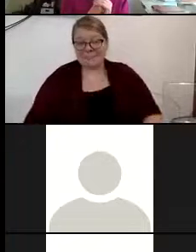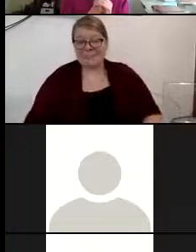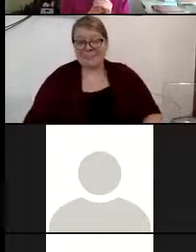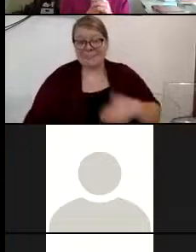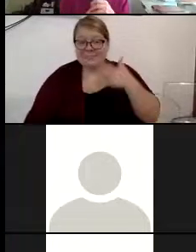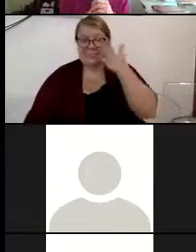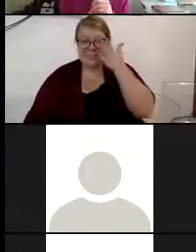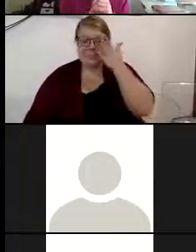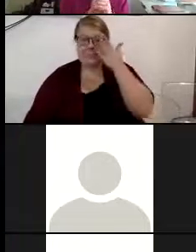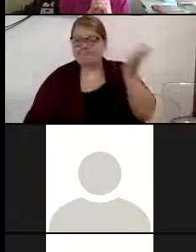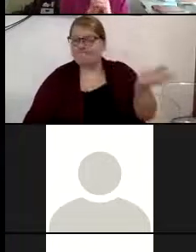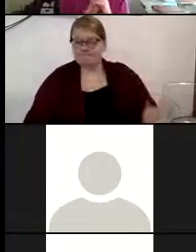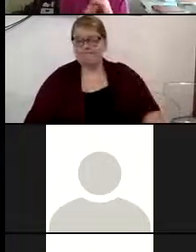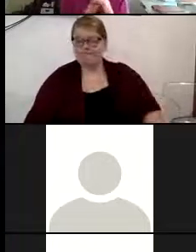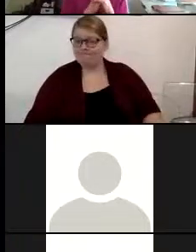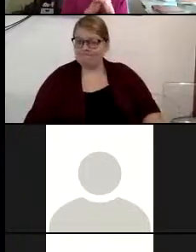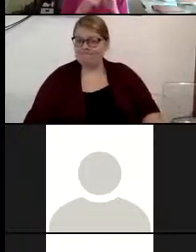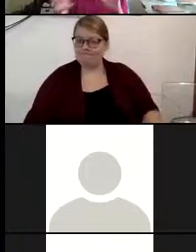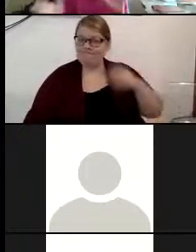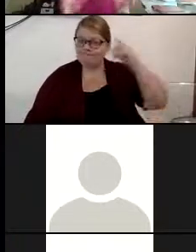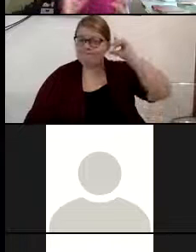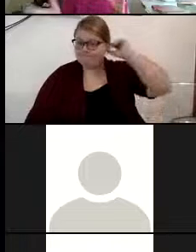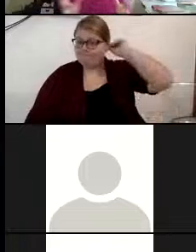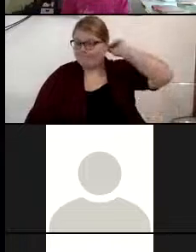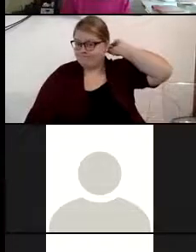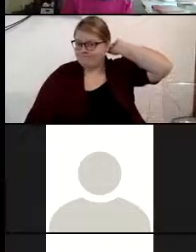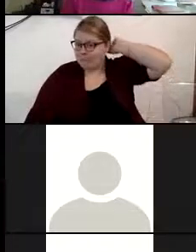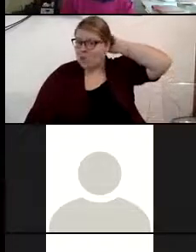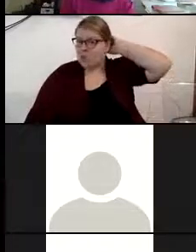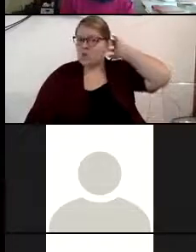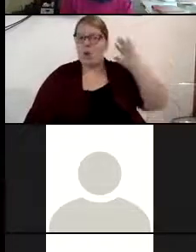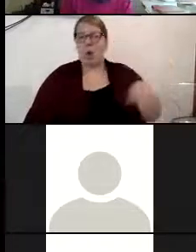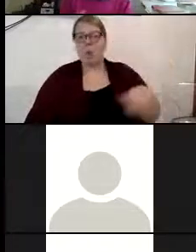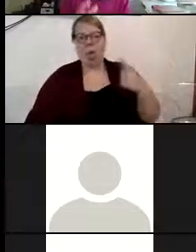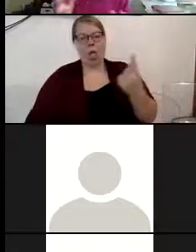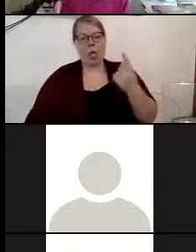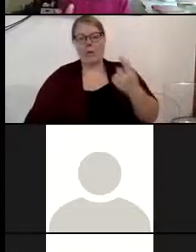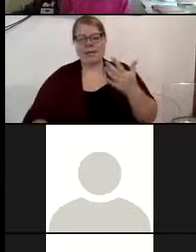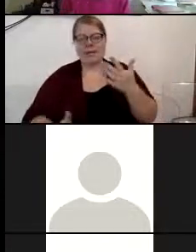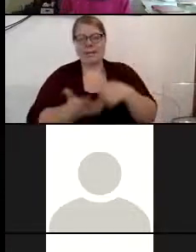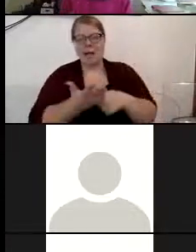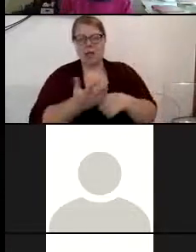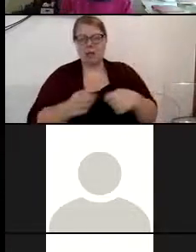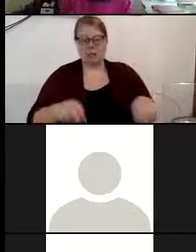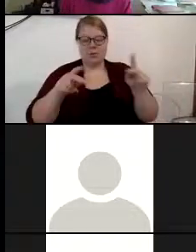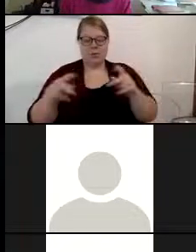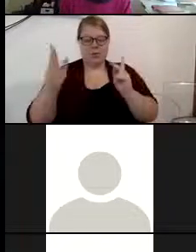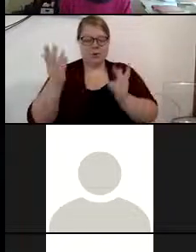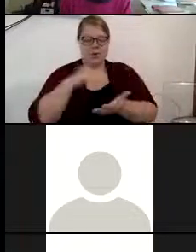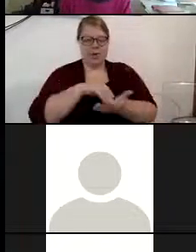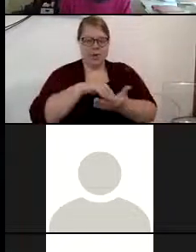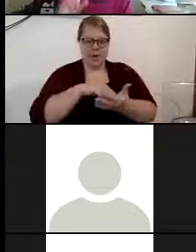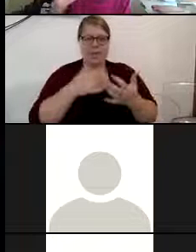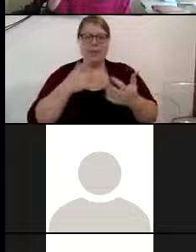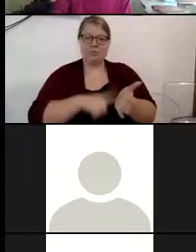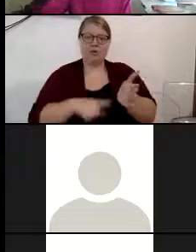That concretely, that specifically. So it's always a discussion. And again, the research suggests that